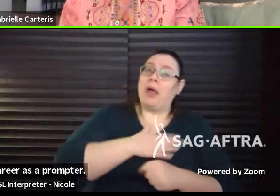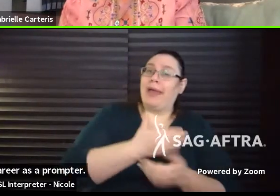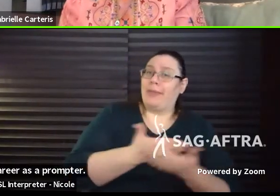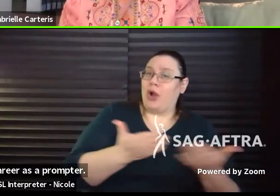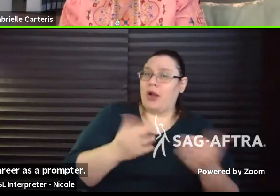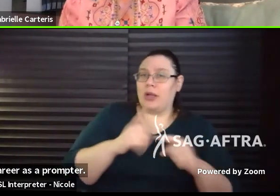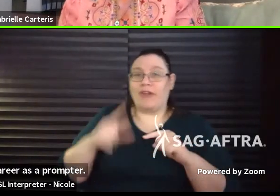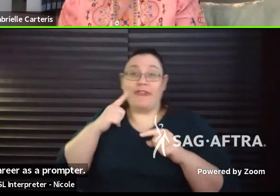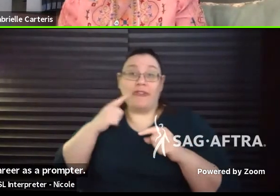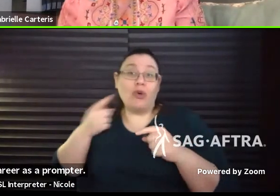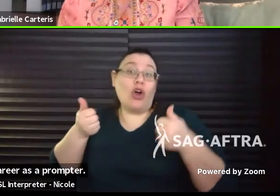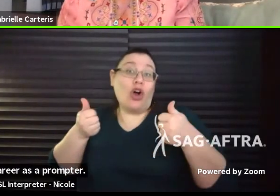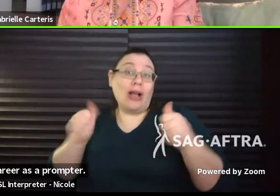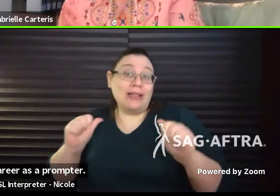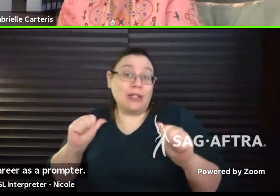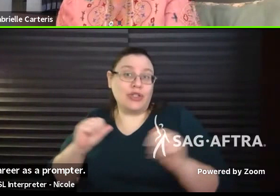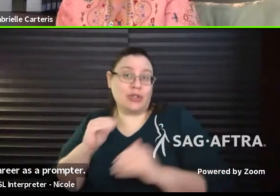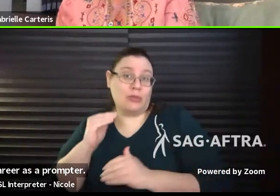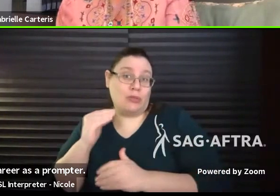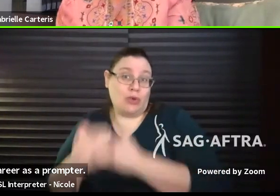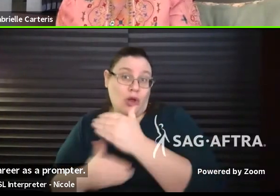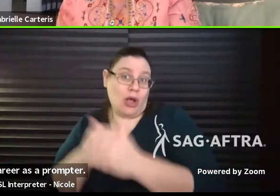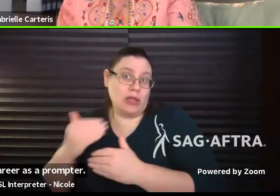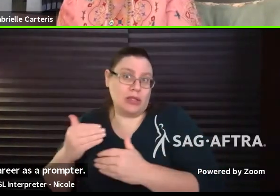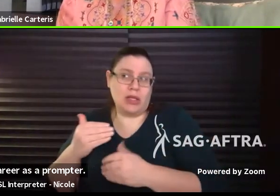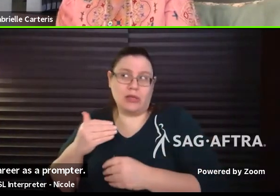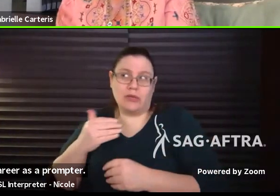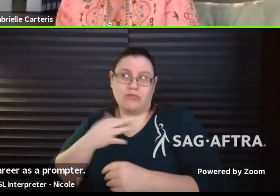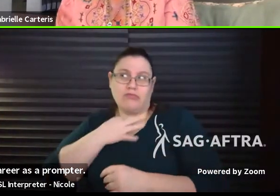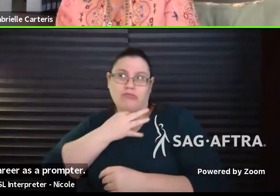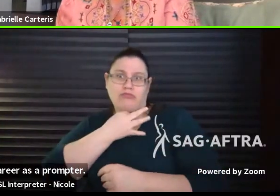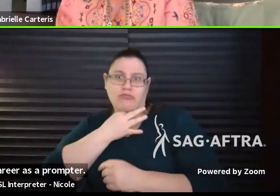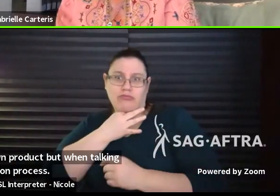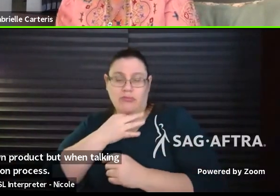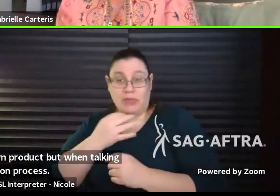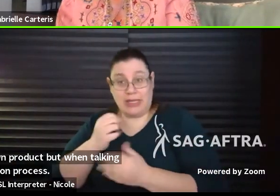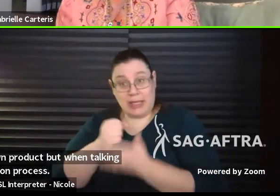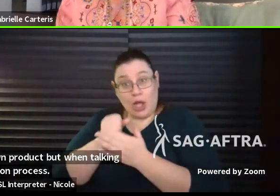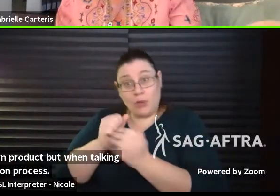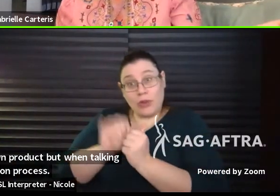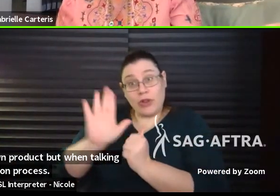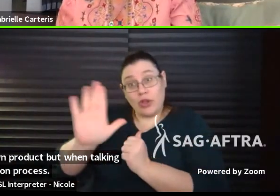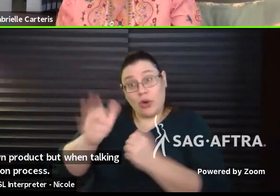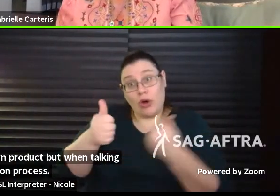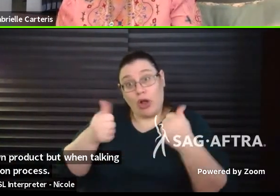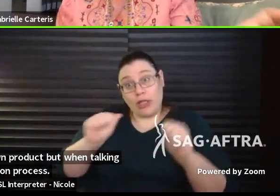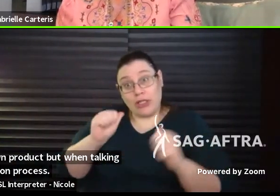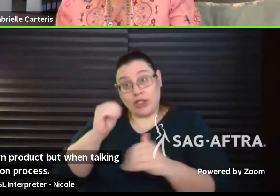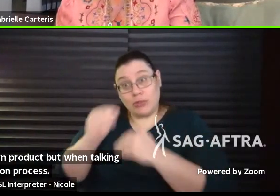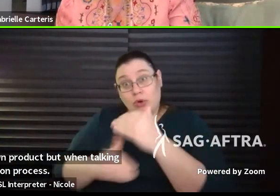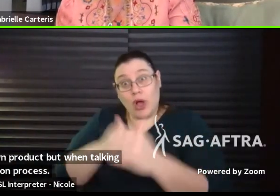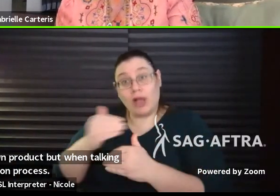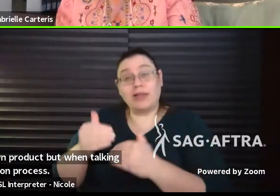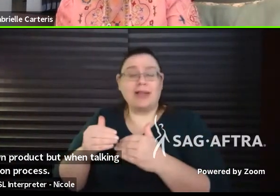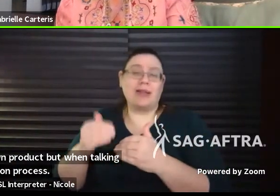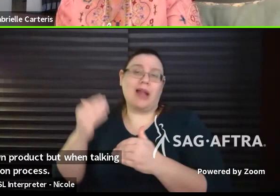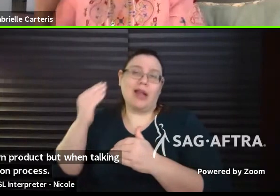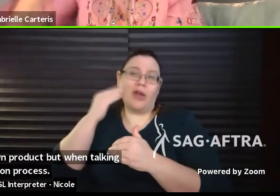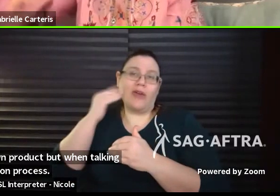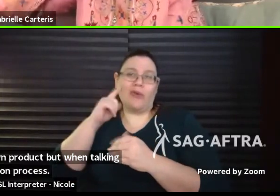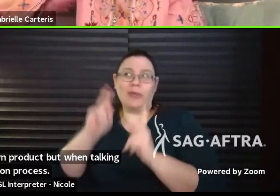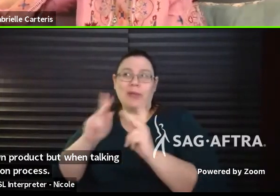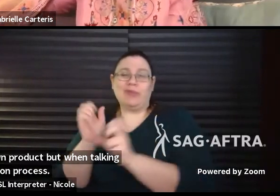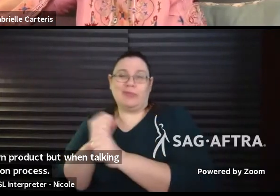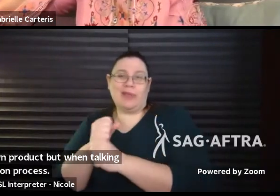audition process, I'm interested to see how you feel it's helped you with your audition process. But also, I know for people to create their